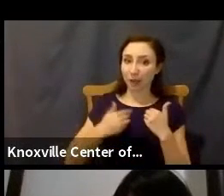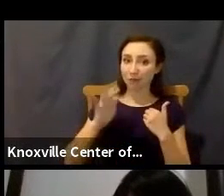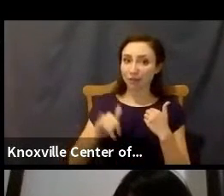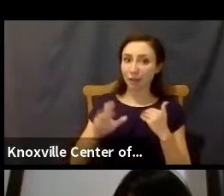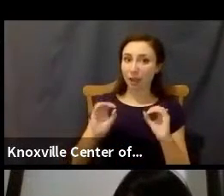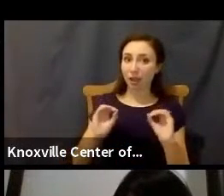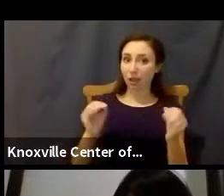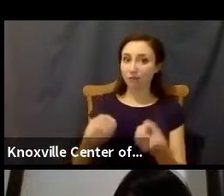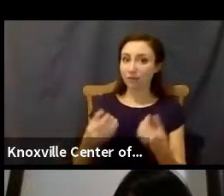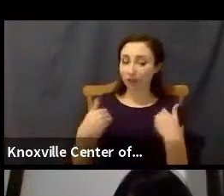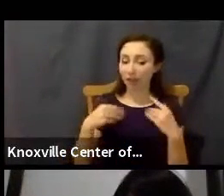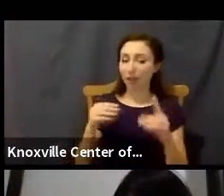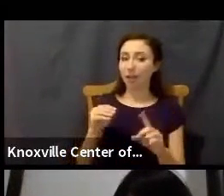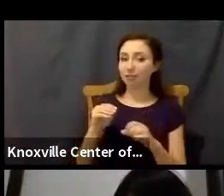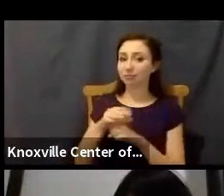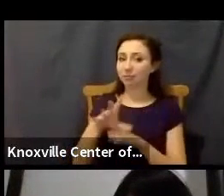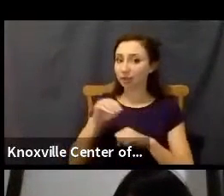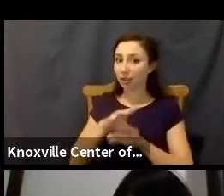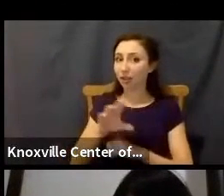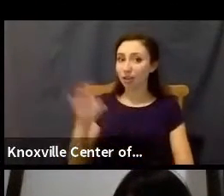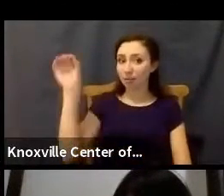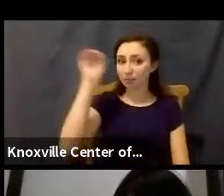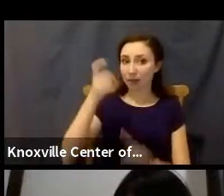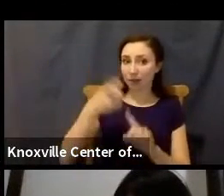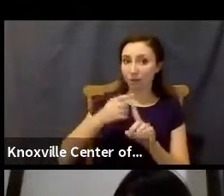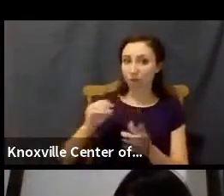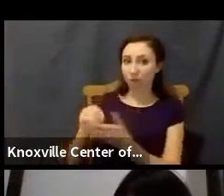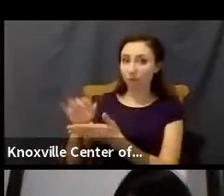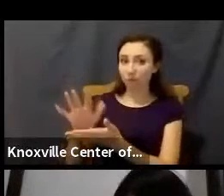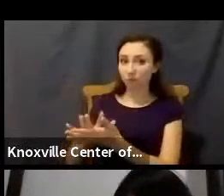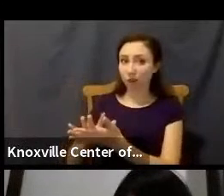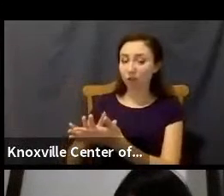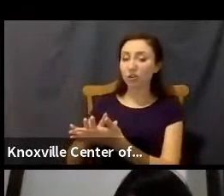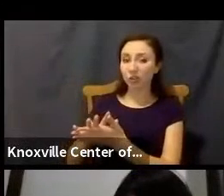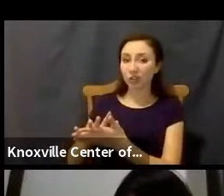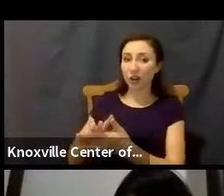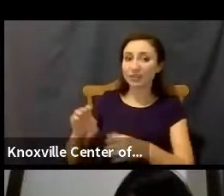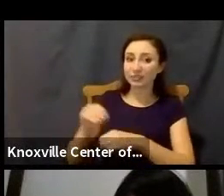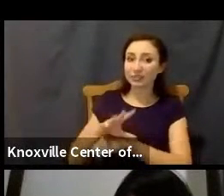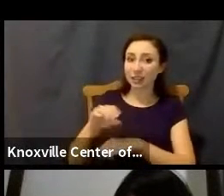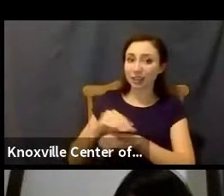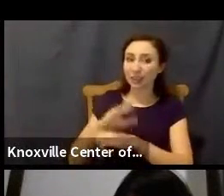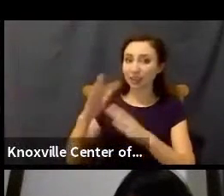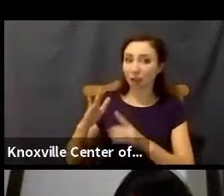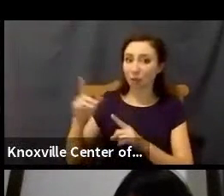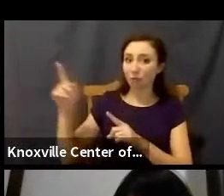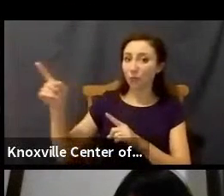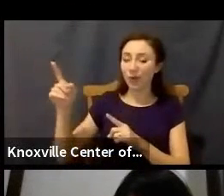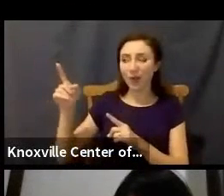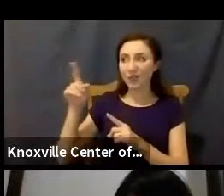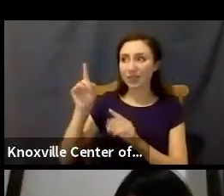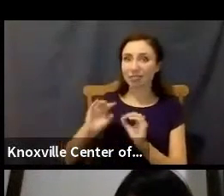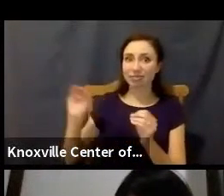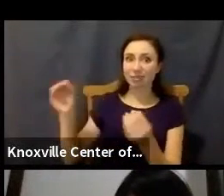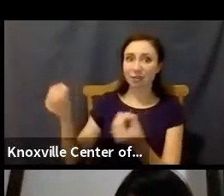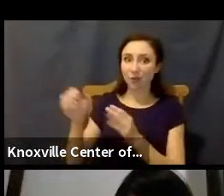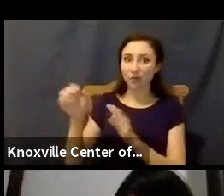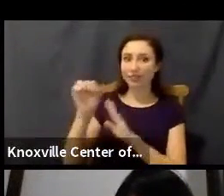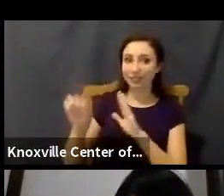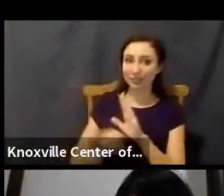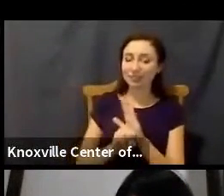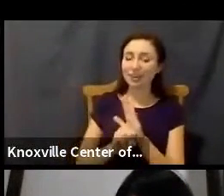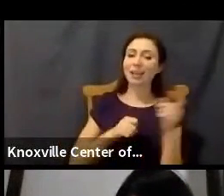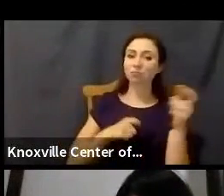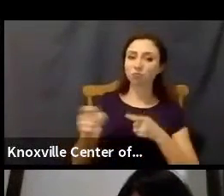an advisory opinion from the Office of Open Records Counsel, which is the office of the state that deals with both open meetings and